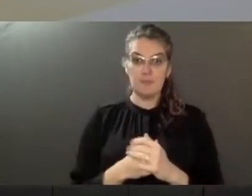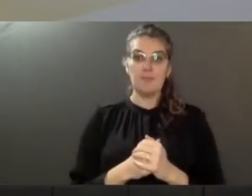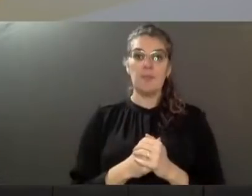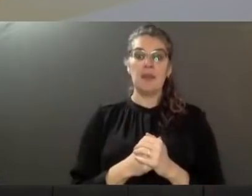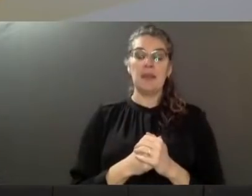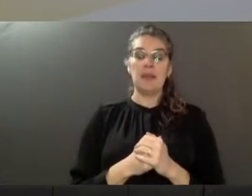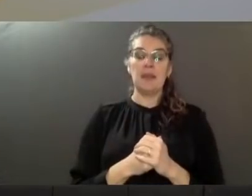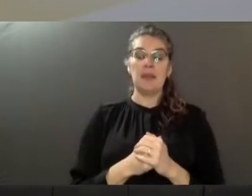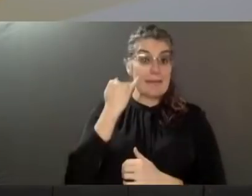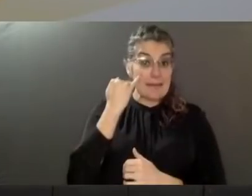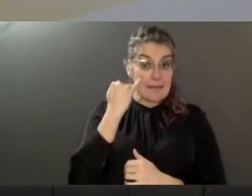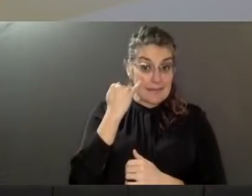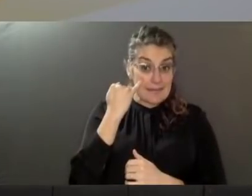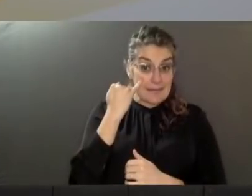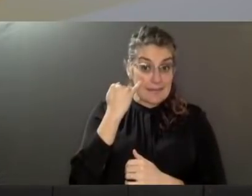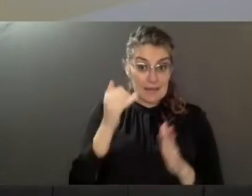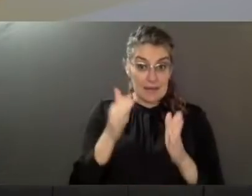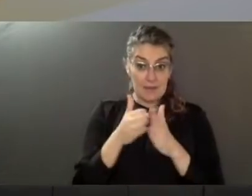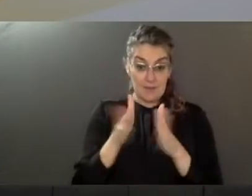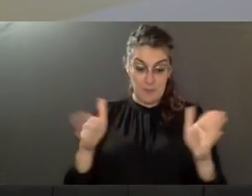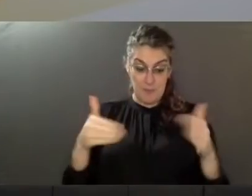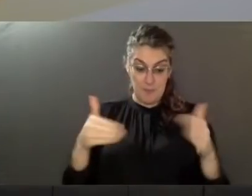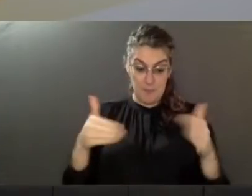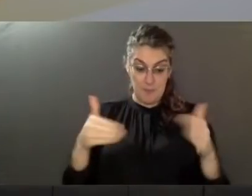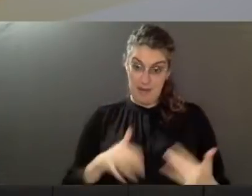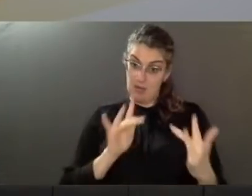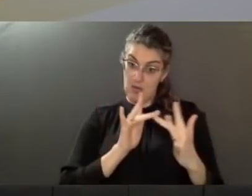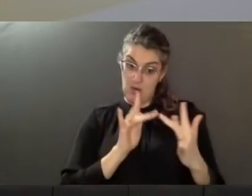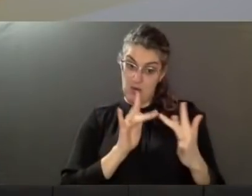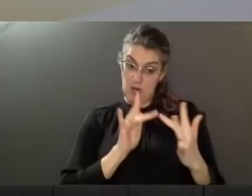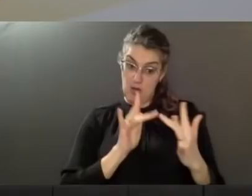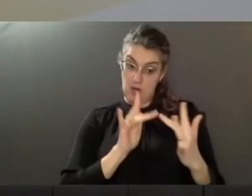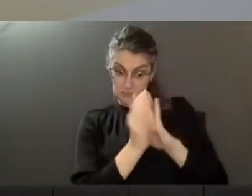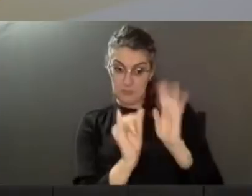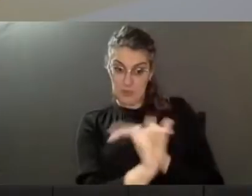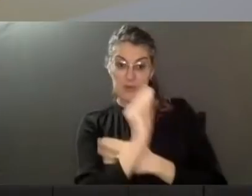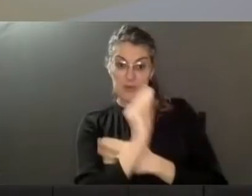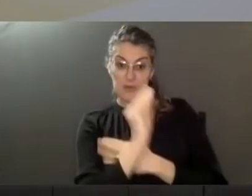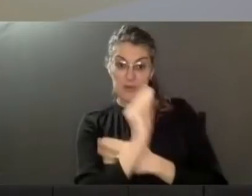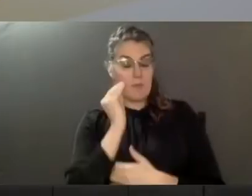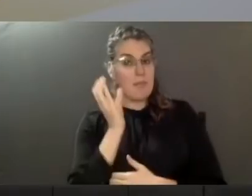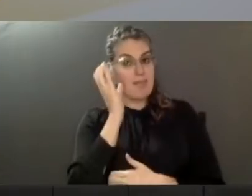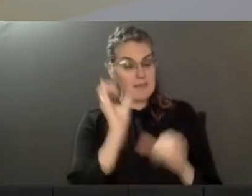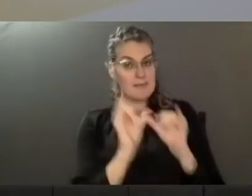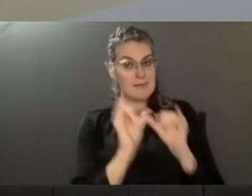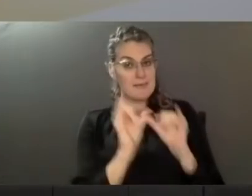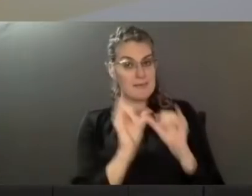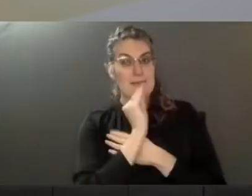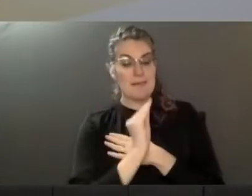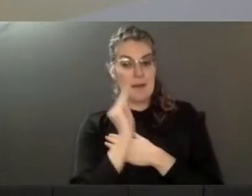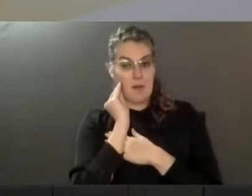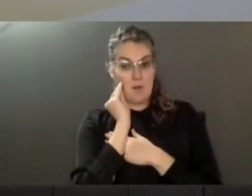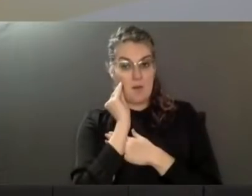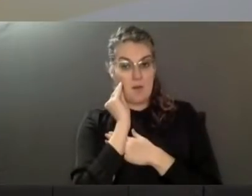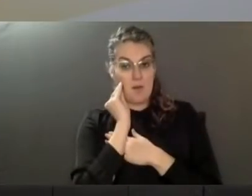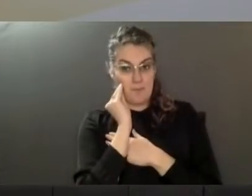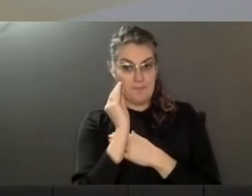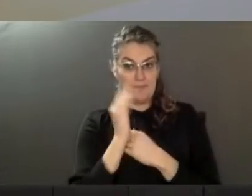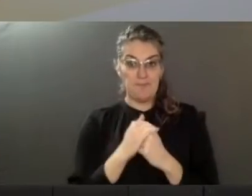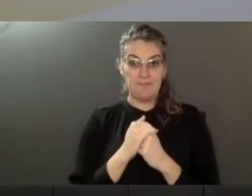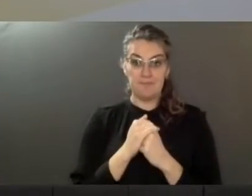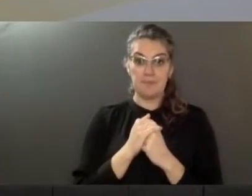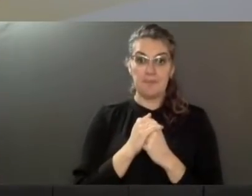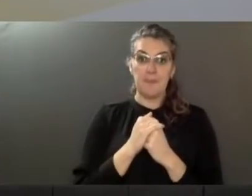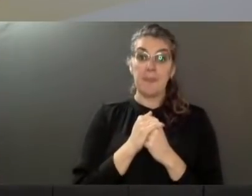officials and provide complete information about their activities and close contacts. Failure to do so can result in a charge